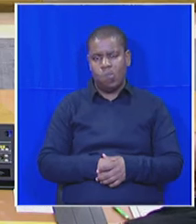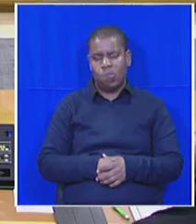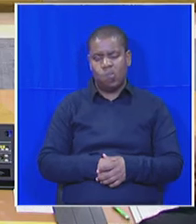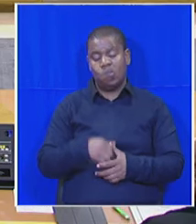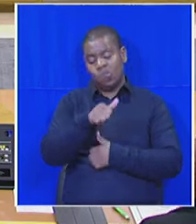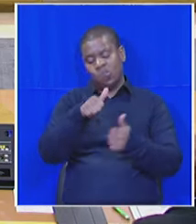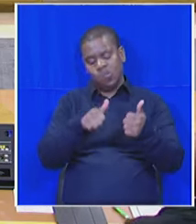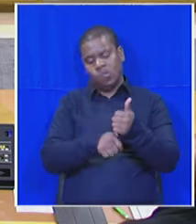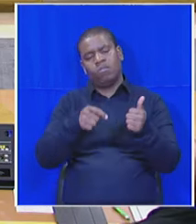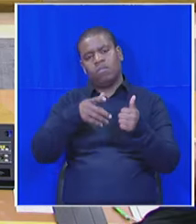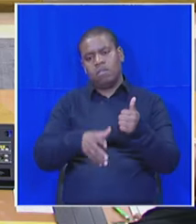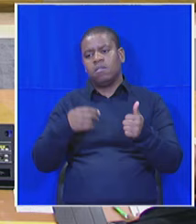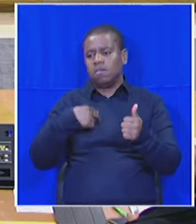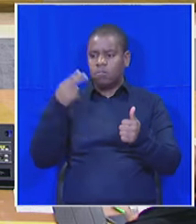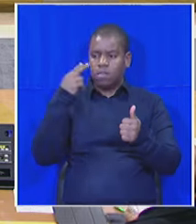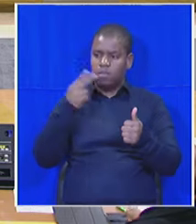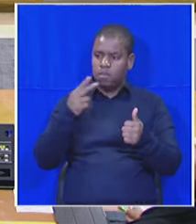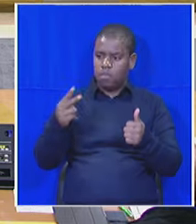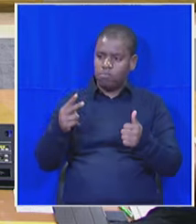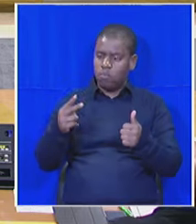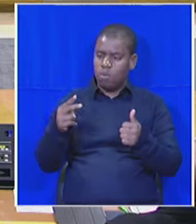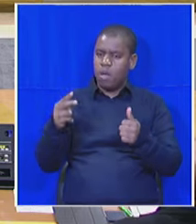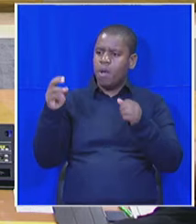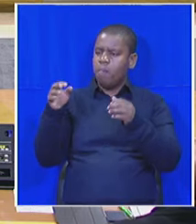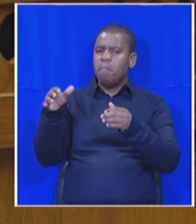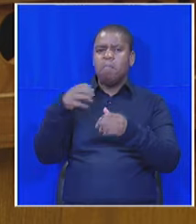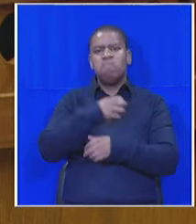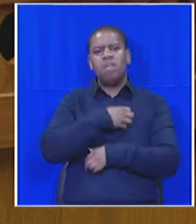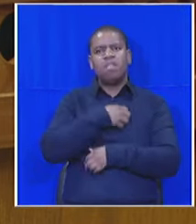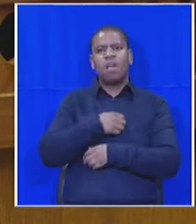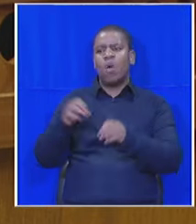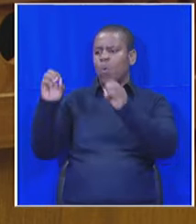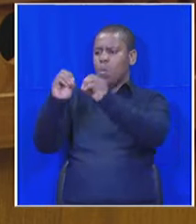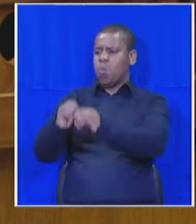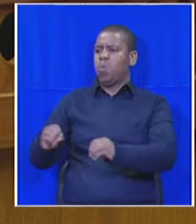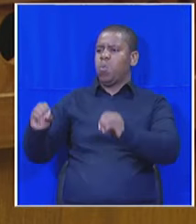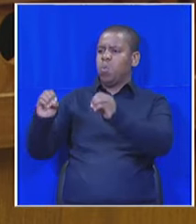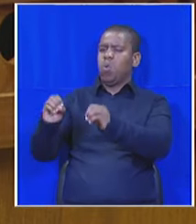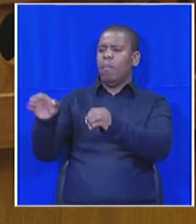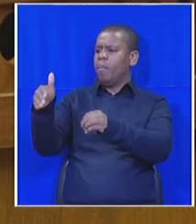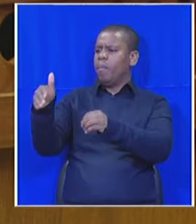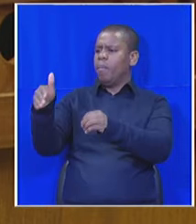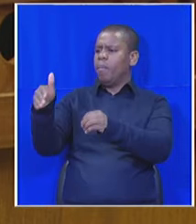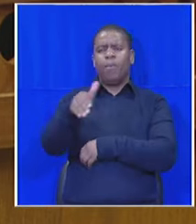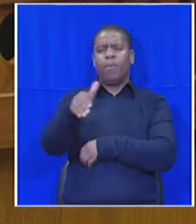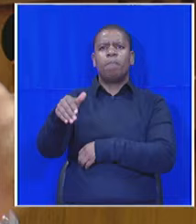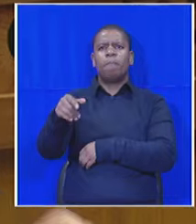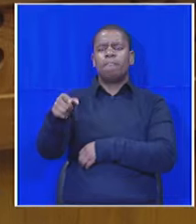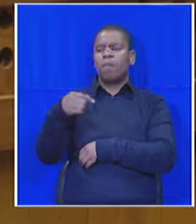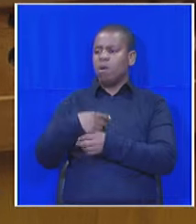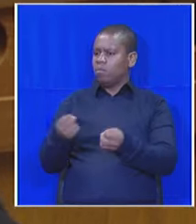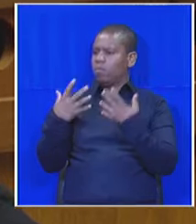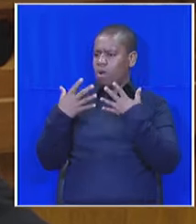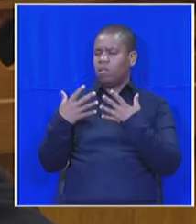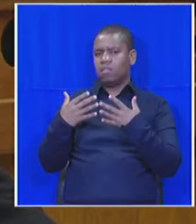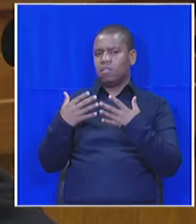Deputy Speaker, I see that neither the Minister nor Deputy Minister are here for their budget votes. Quite interesting. It's no secret that